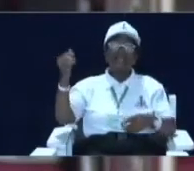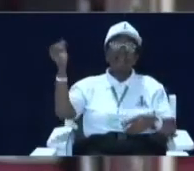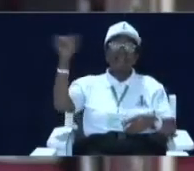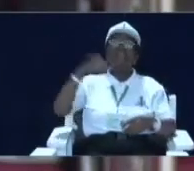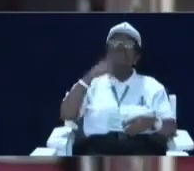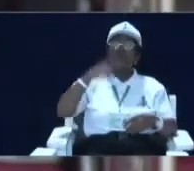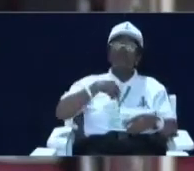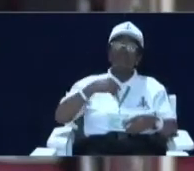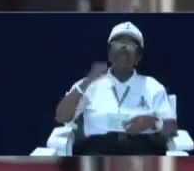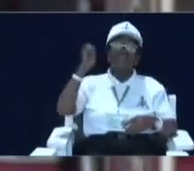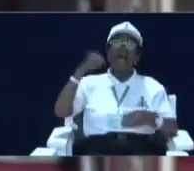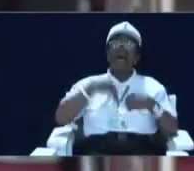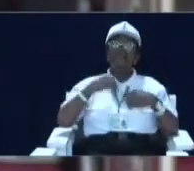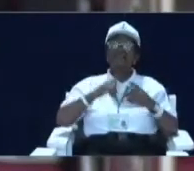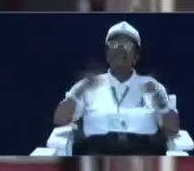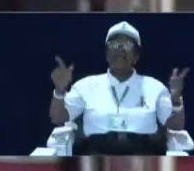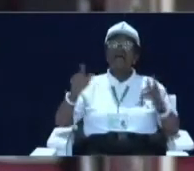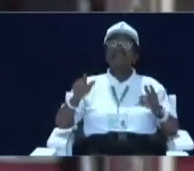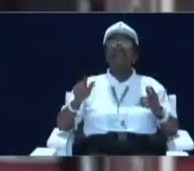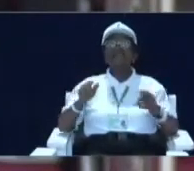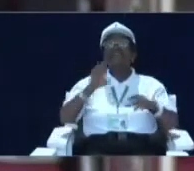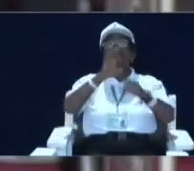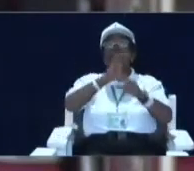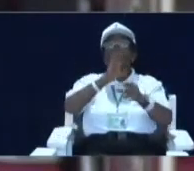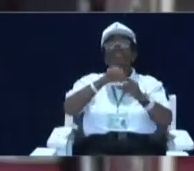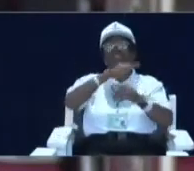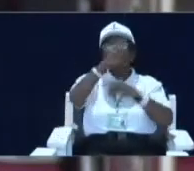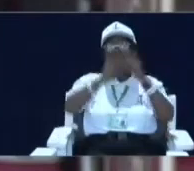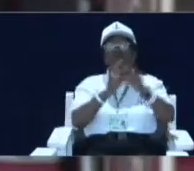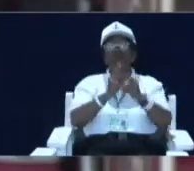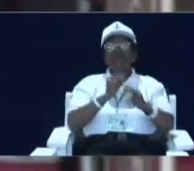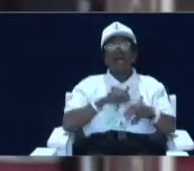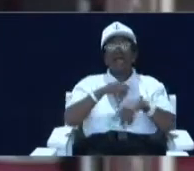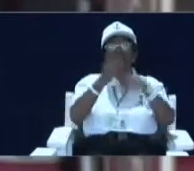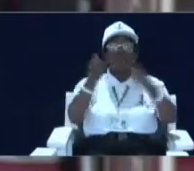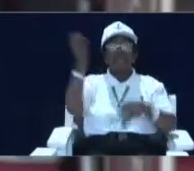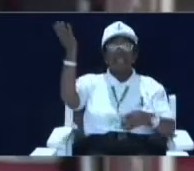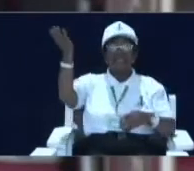world. I went there and I saw a church.